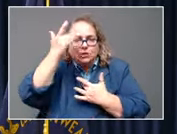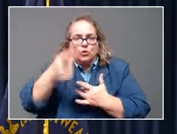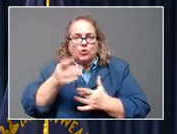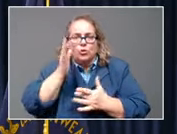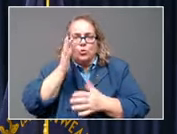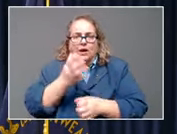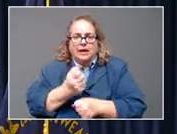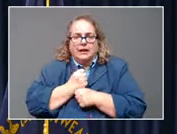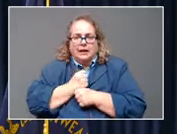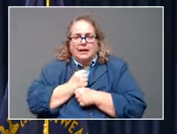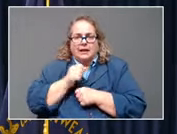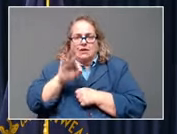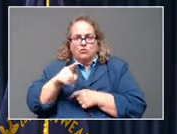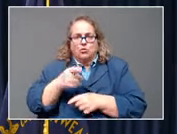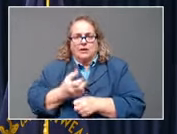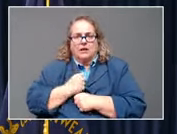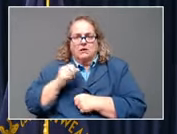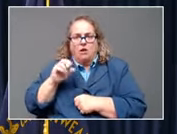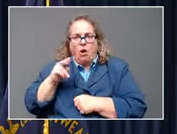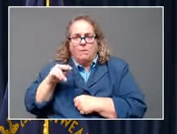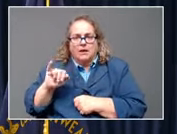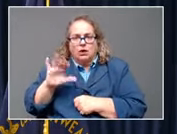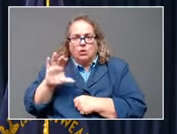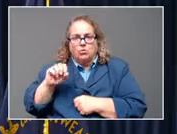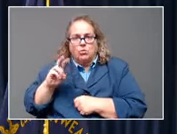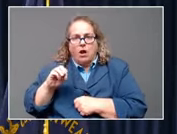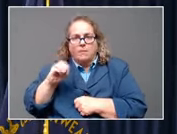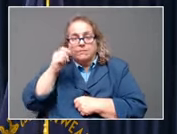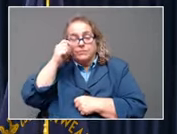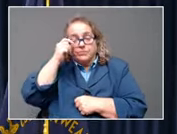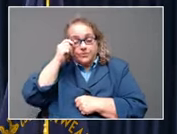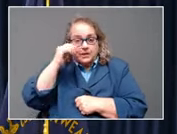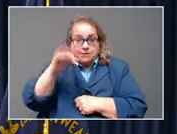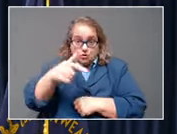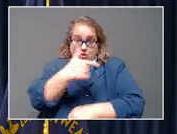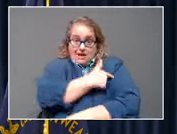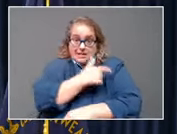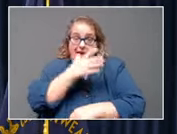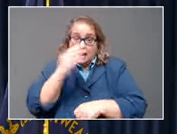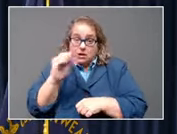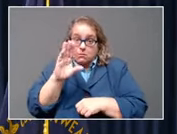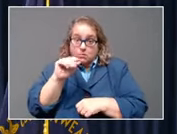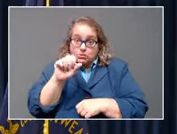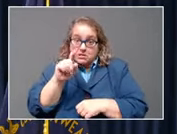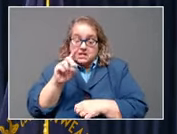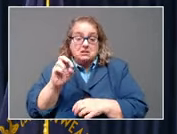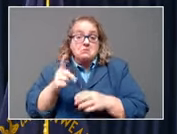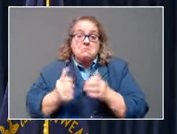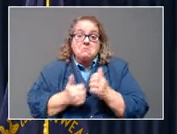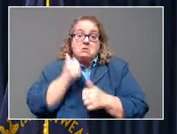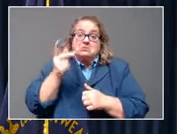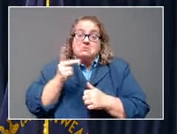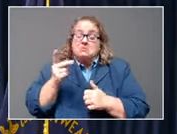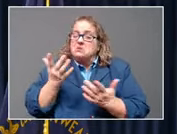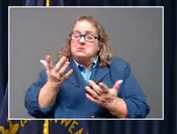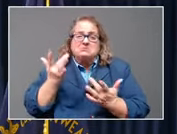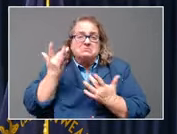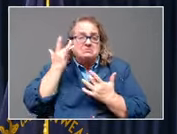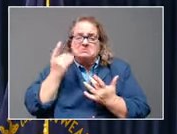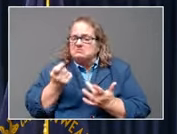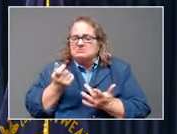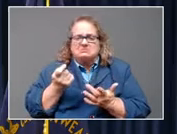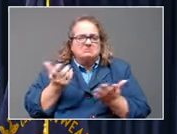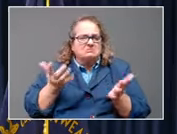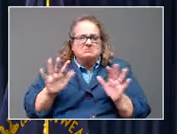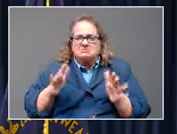Omicron. If you are vaccinated and boosted, most people don't even have a symptom or feel like they have a